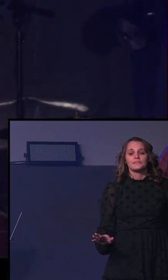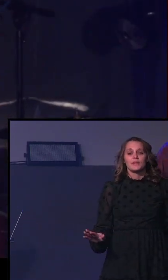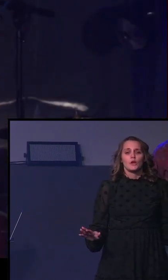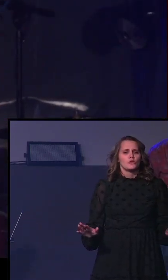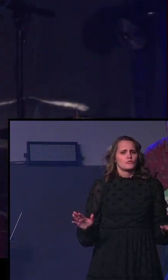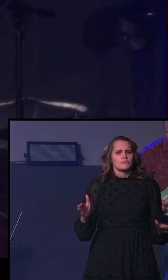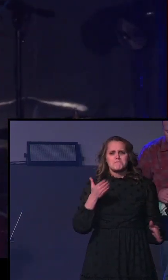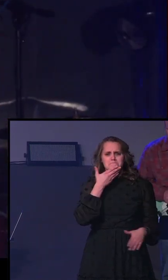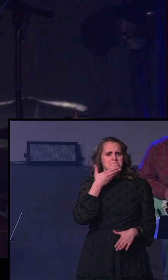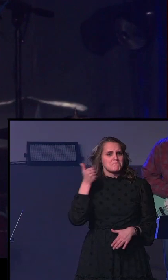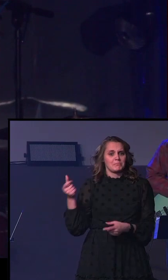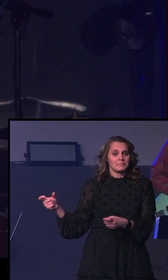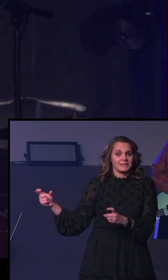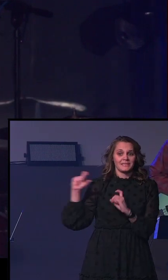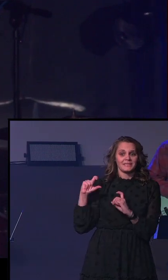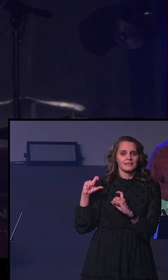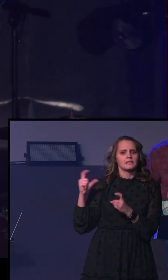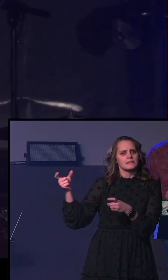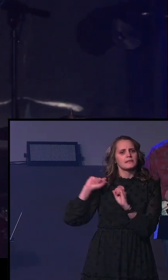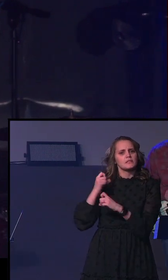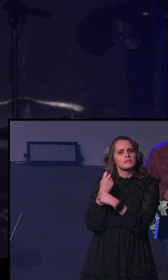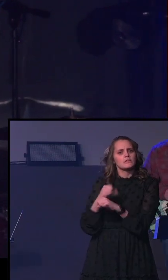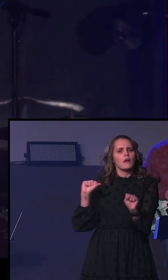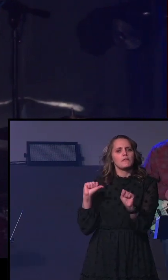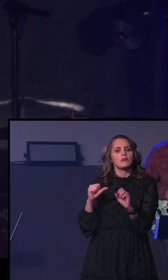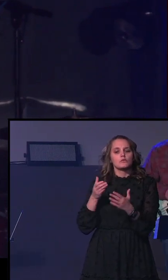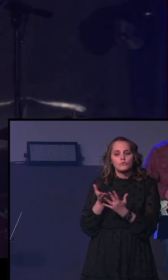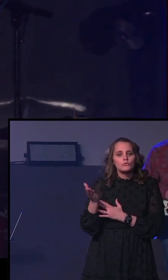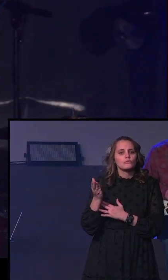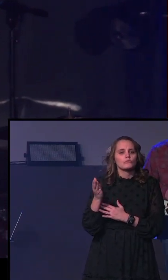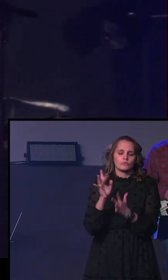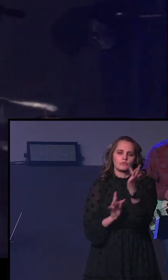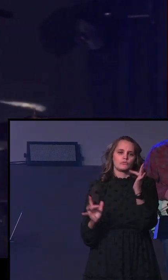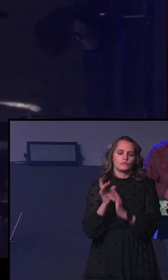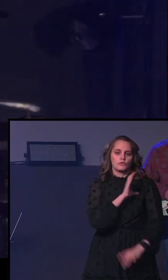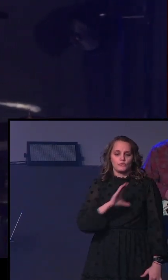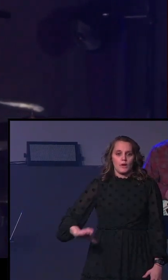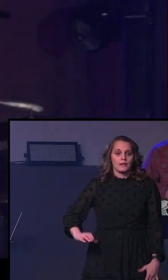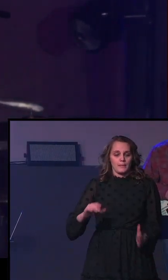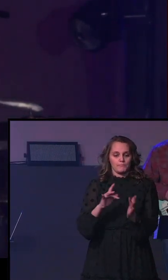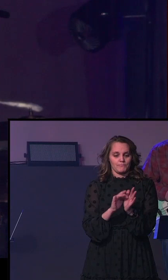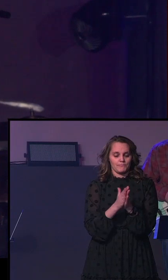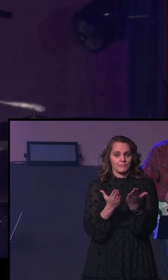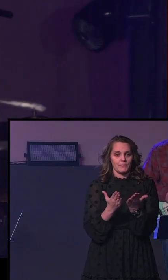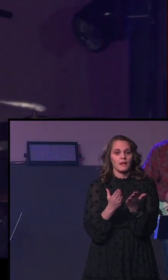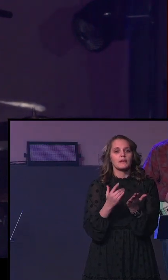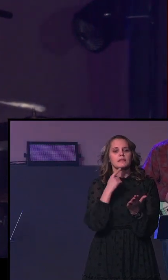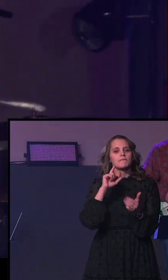greatest gift that God has ever given us is salvation through Jesus Christ. And this scripture speaks to that. So this is 1